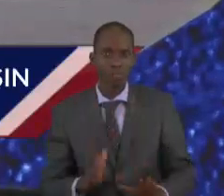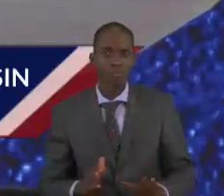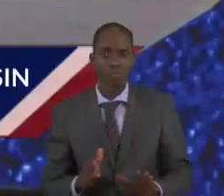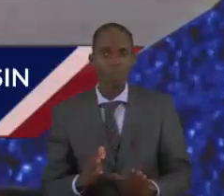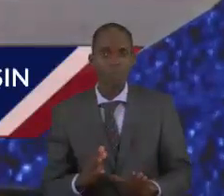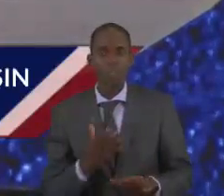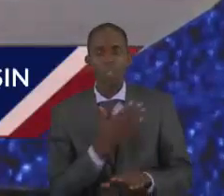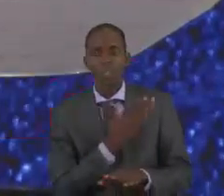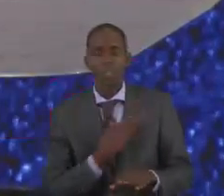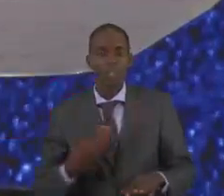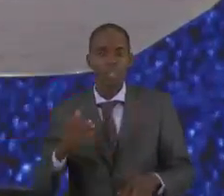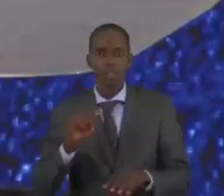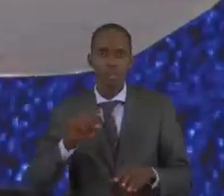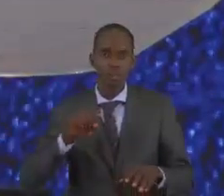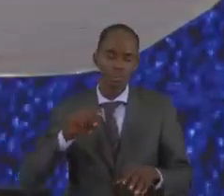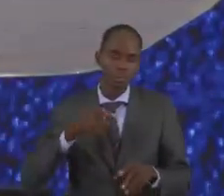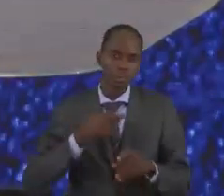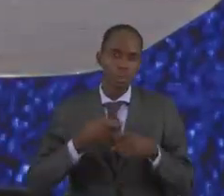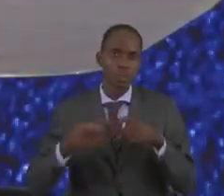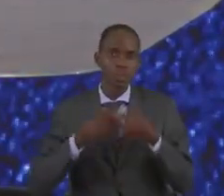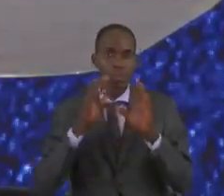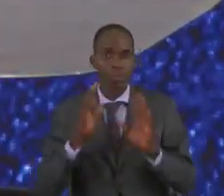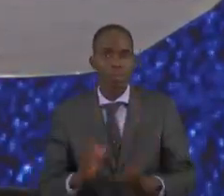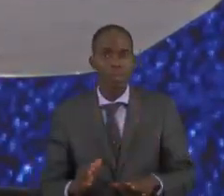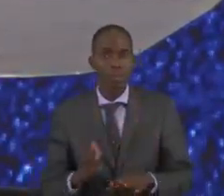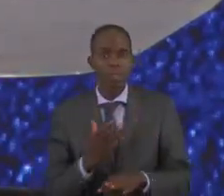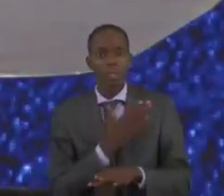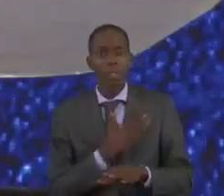a persecutor and an